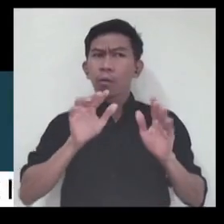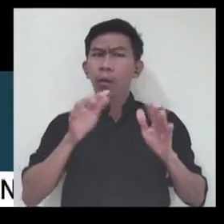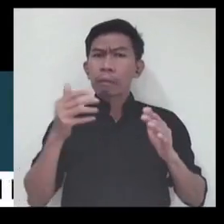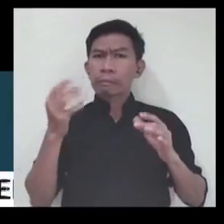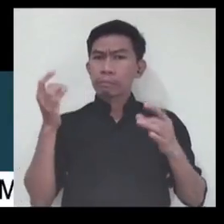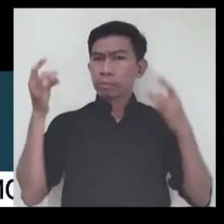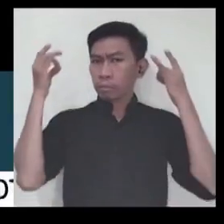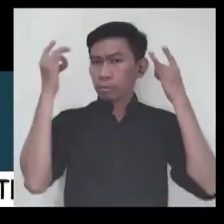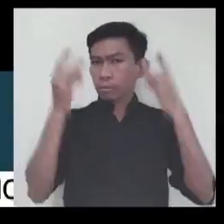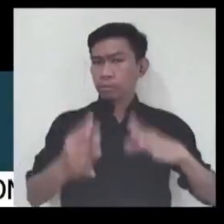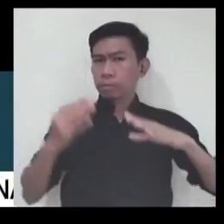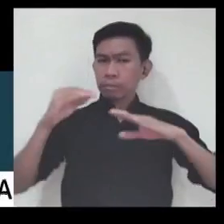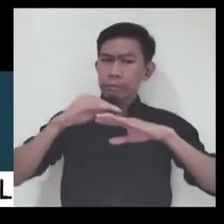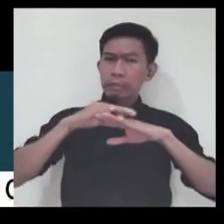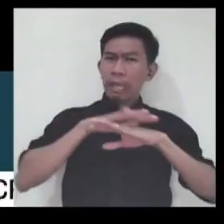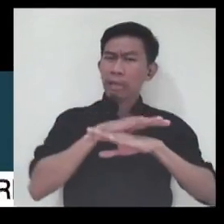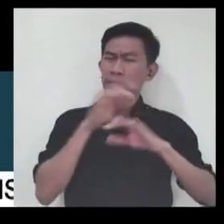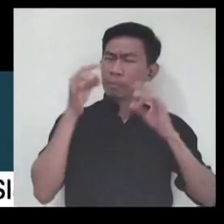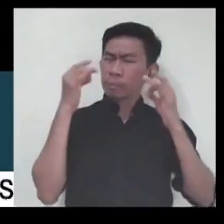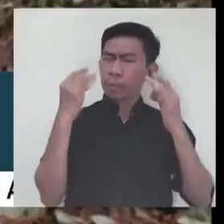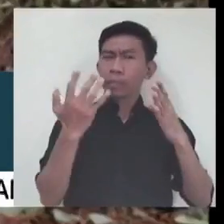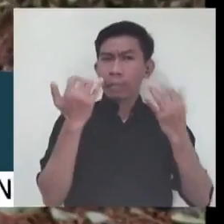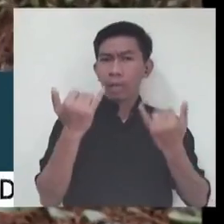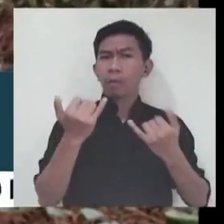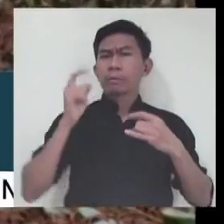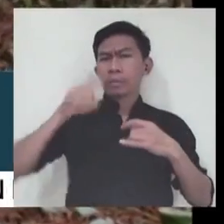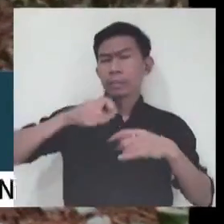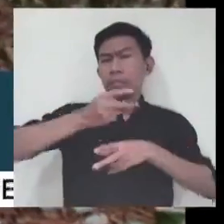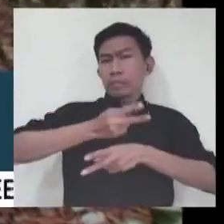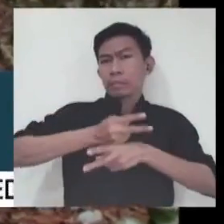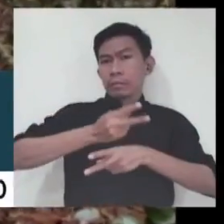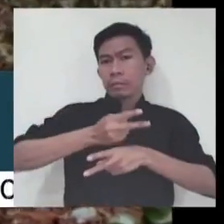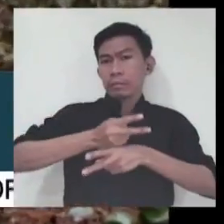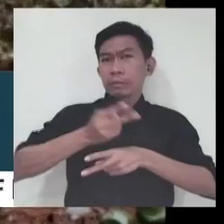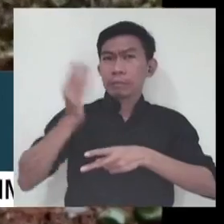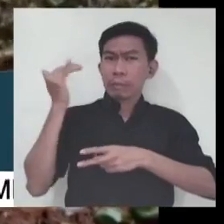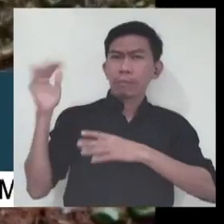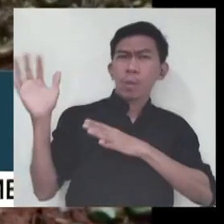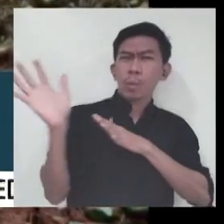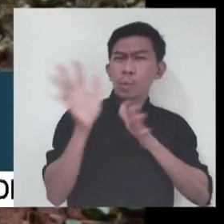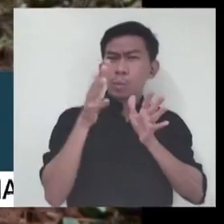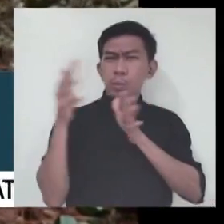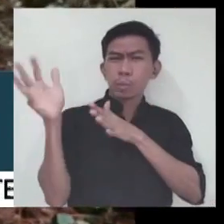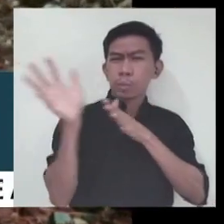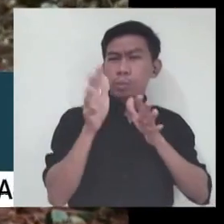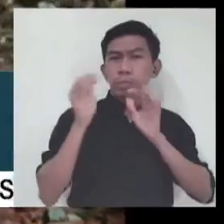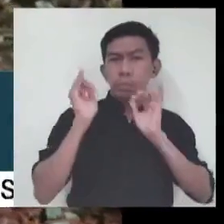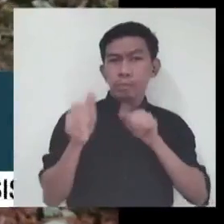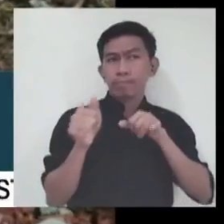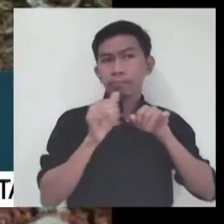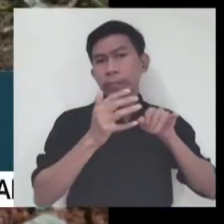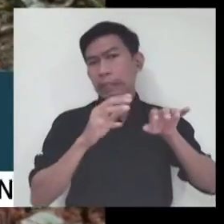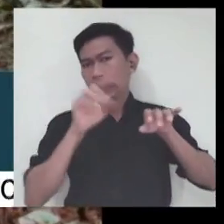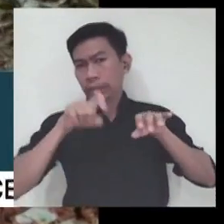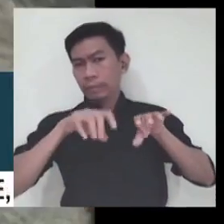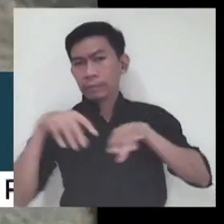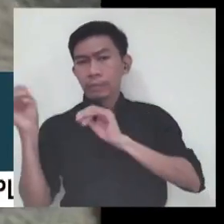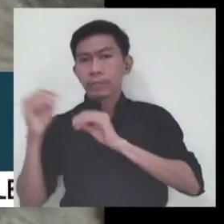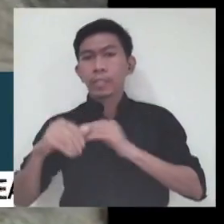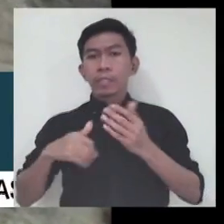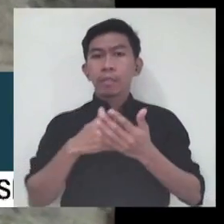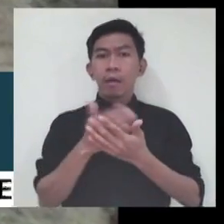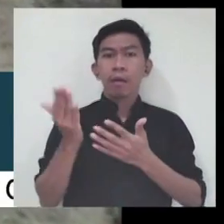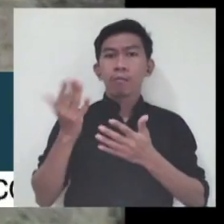take extra precautions now that rains are still being experienced. Several roads in Bontok are impassable due to